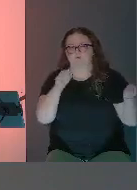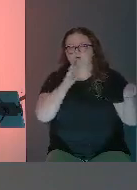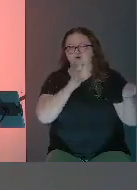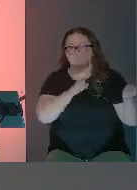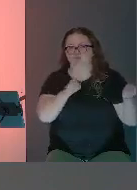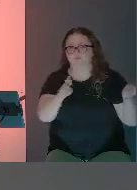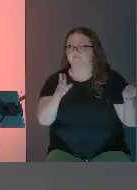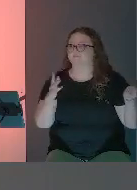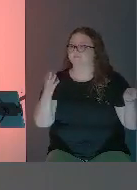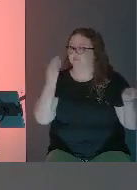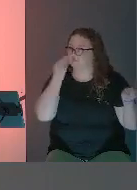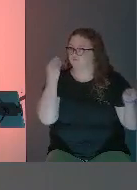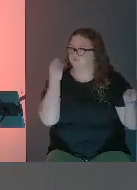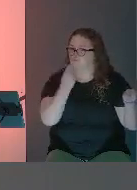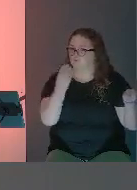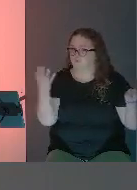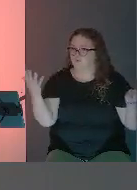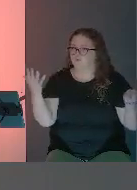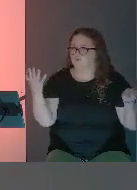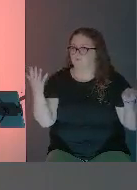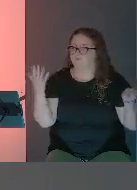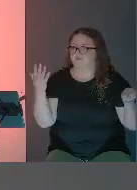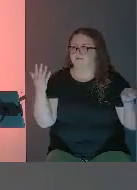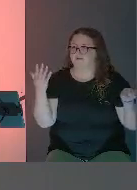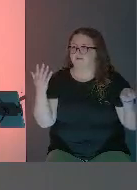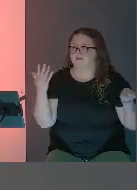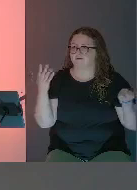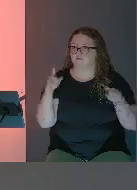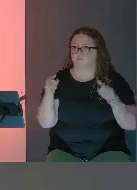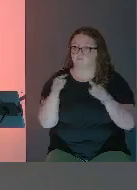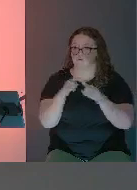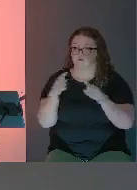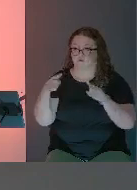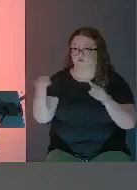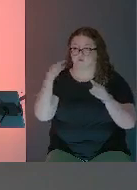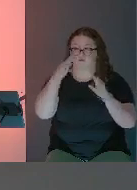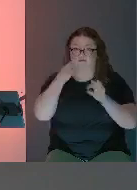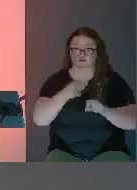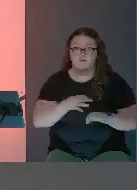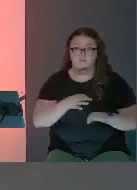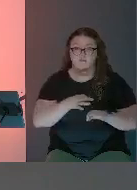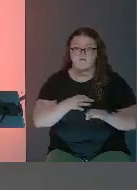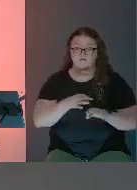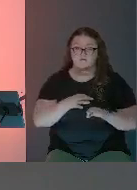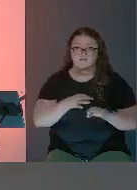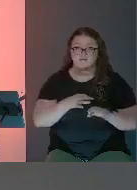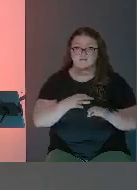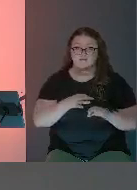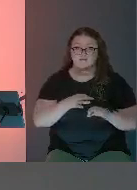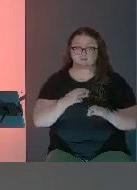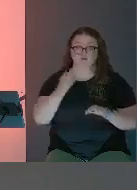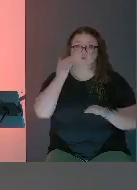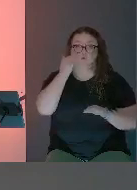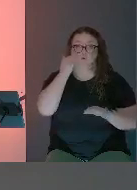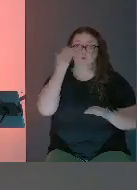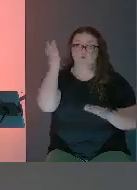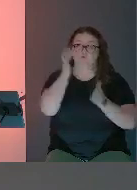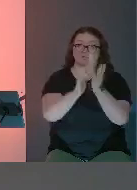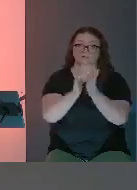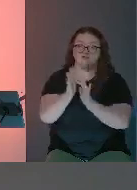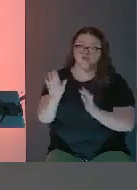I'll tell you what, when you came to know that Jesus Christ is your Savior, your personal Savior, you joined an army.